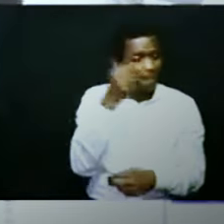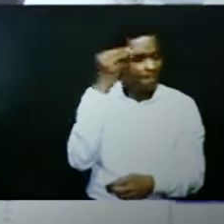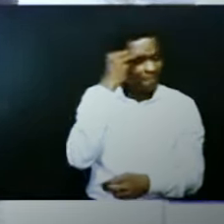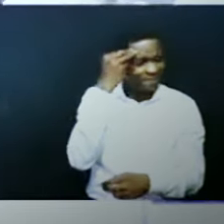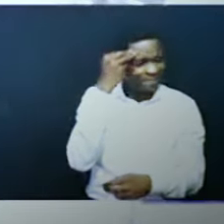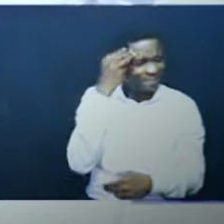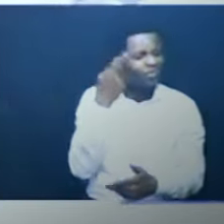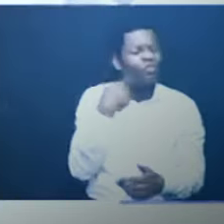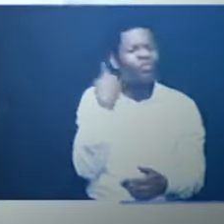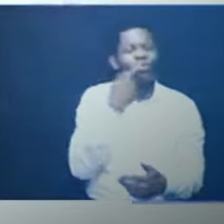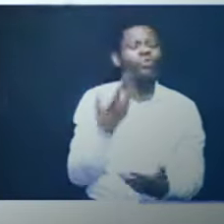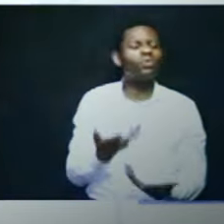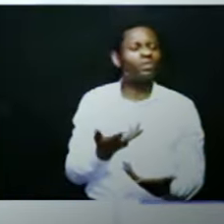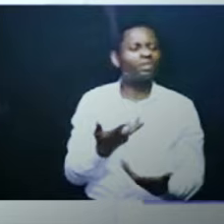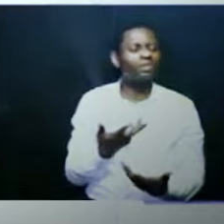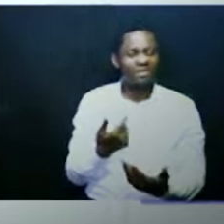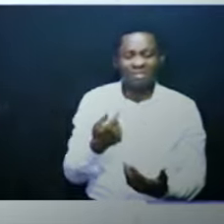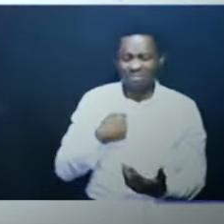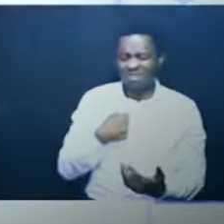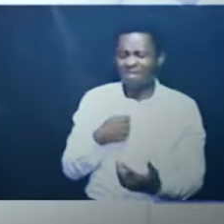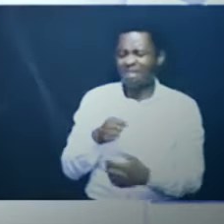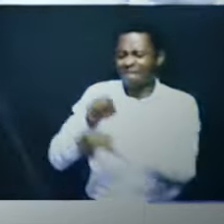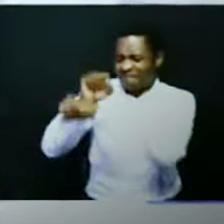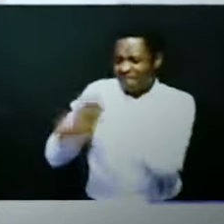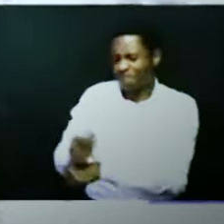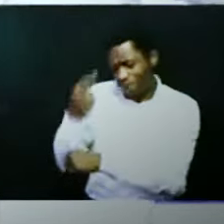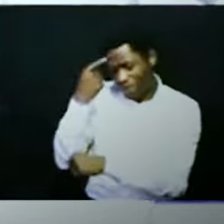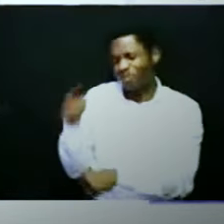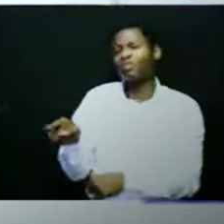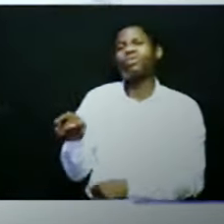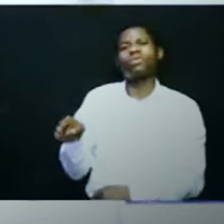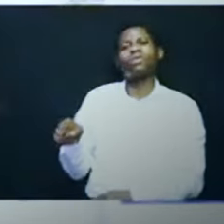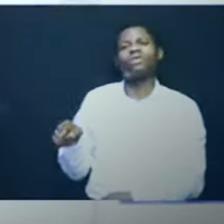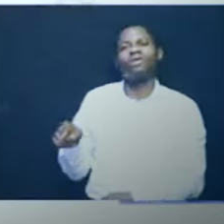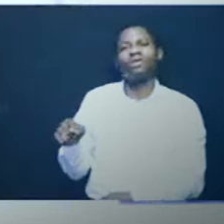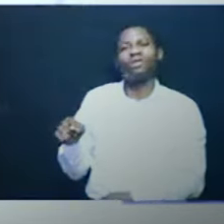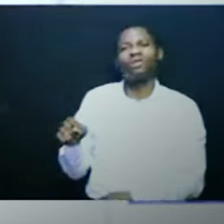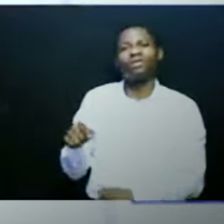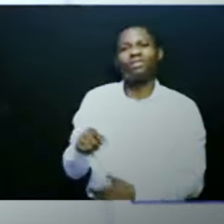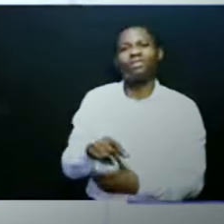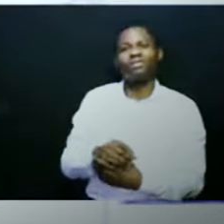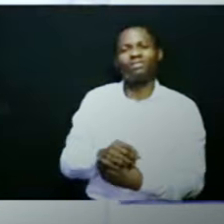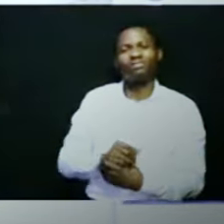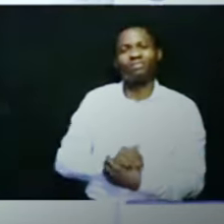sakwa. I have been slaving for you. My yet you must akwa mawa.